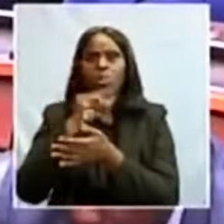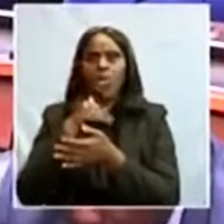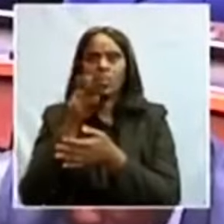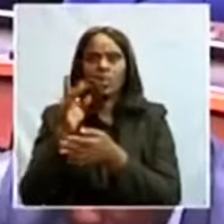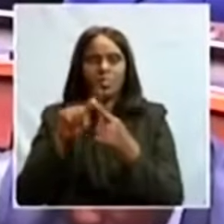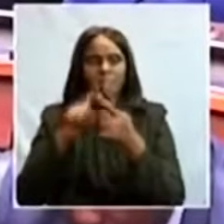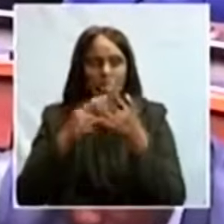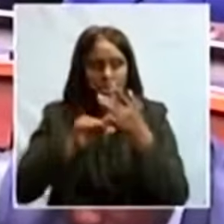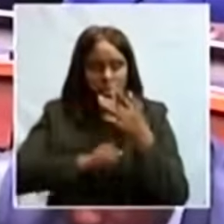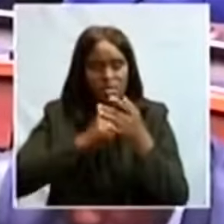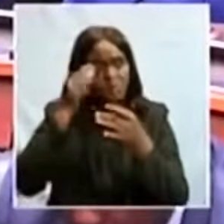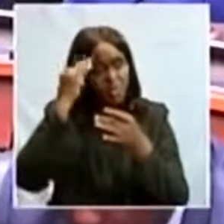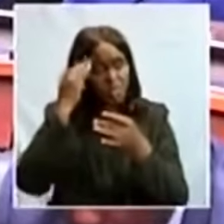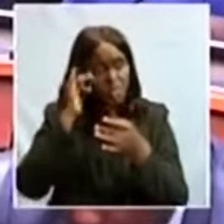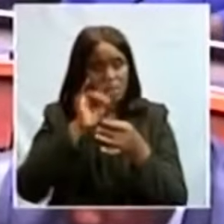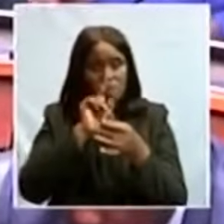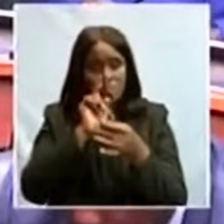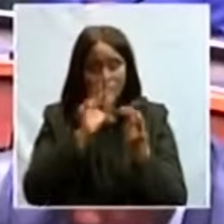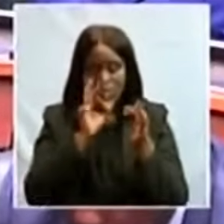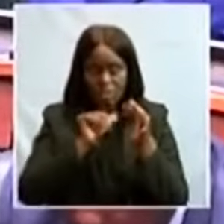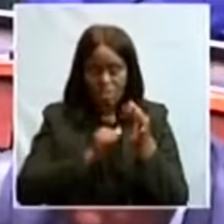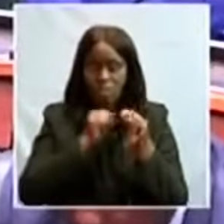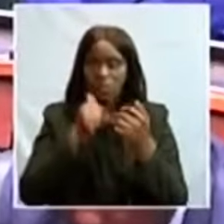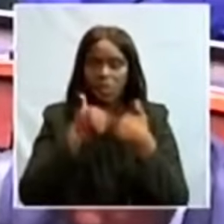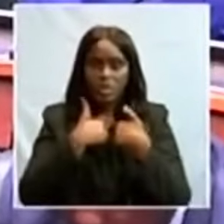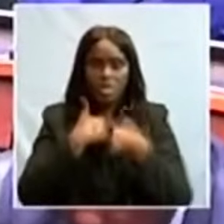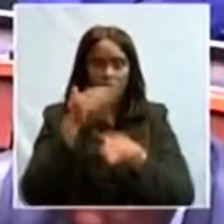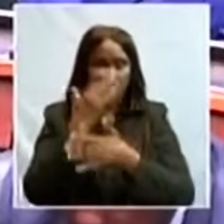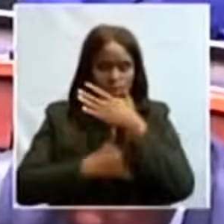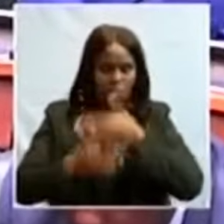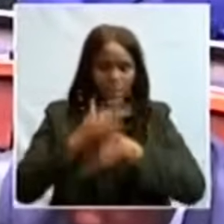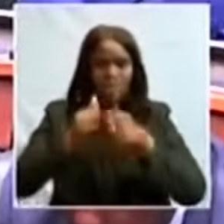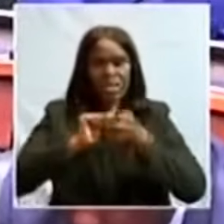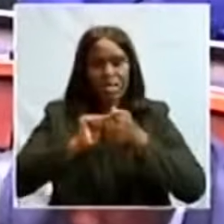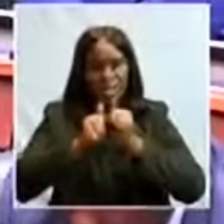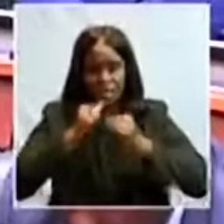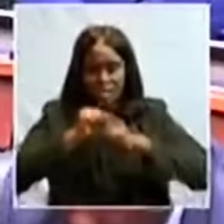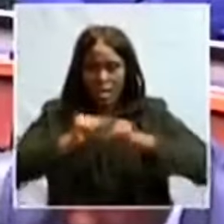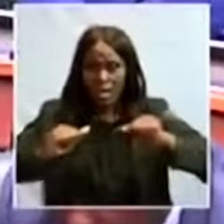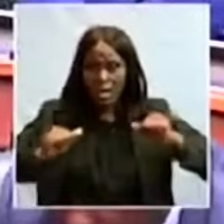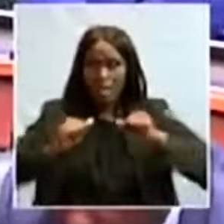But we need to be mindful of the fact that if we don't have a physically active citizenry,